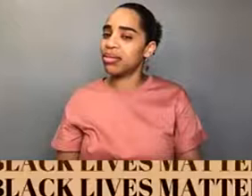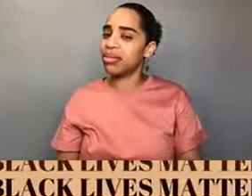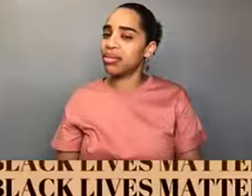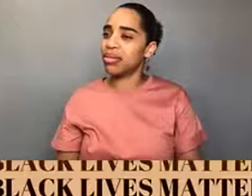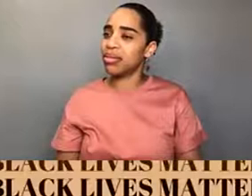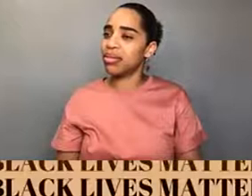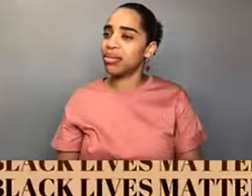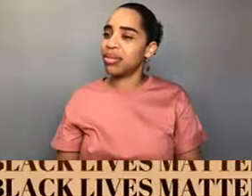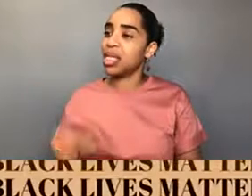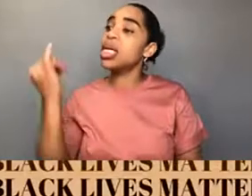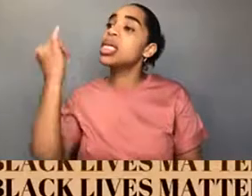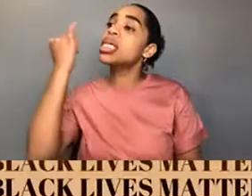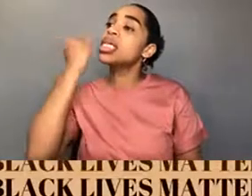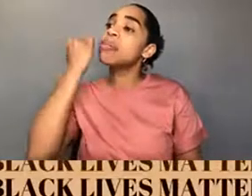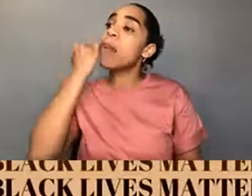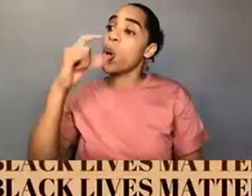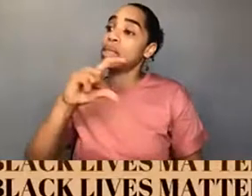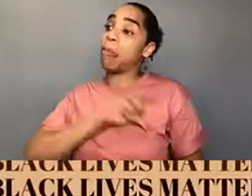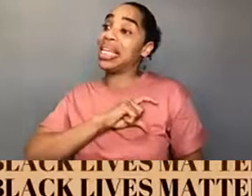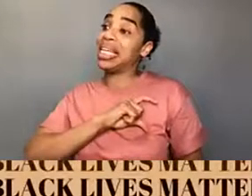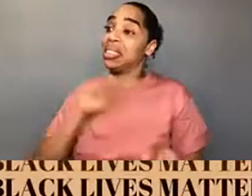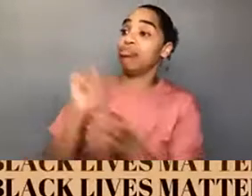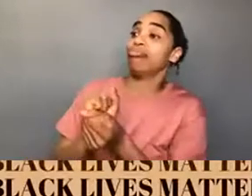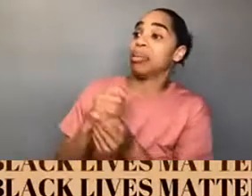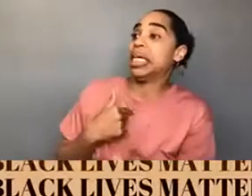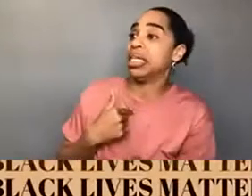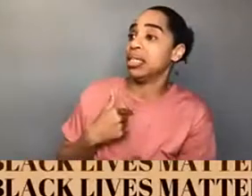if I am ever caught in the wrong place at the wrong time,